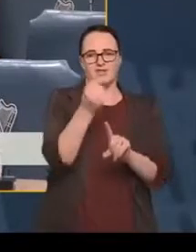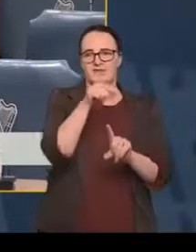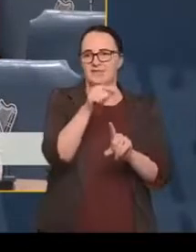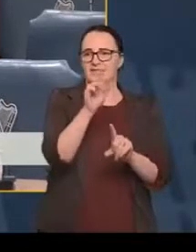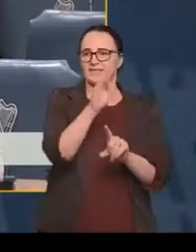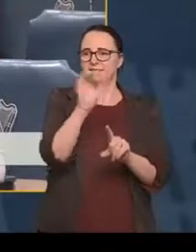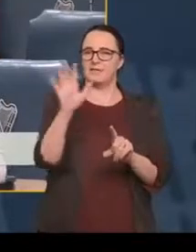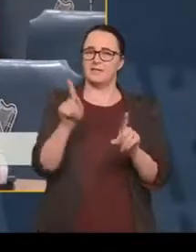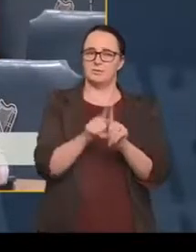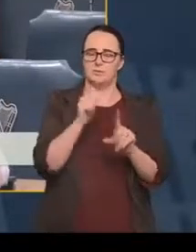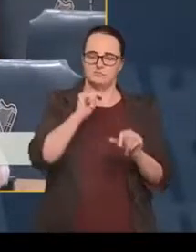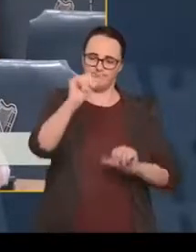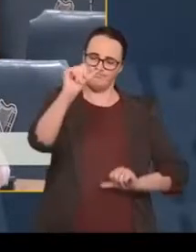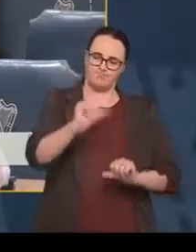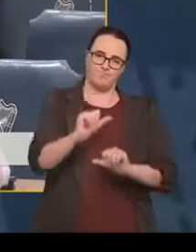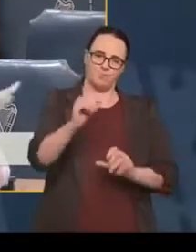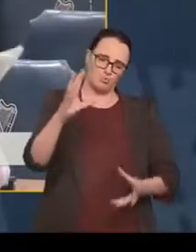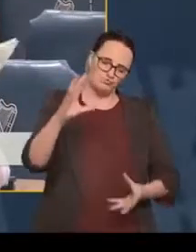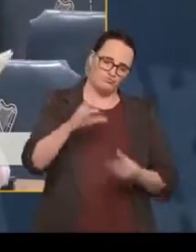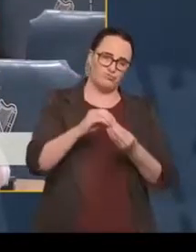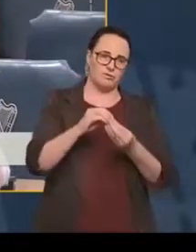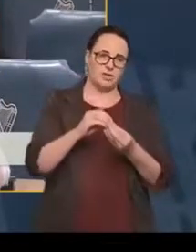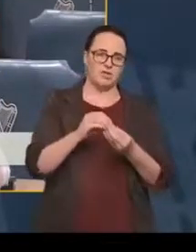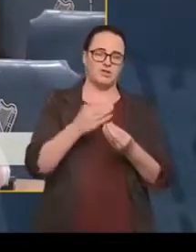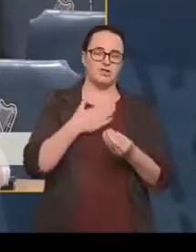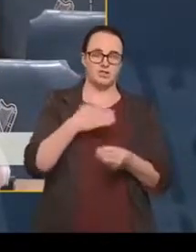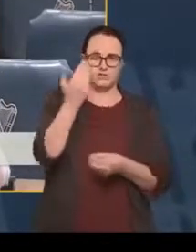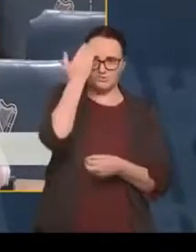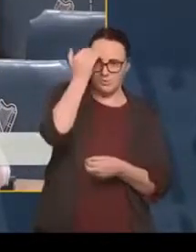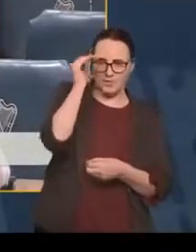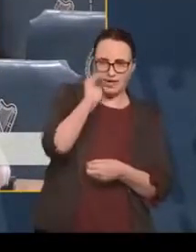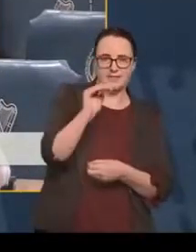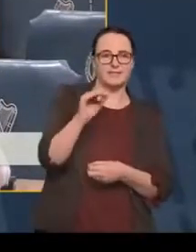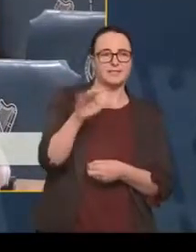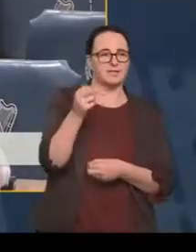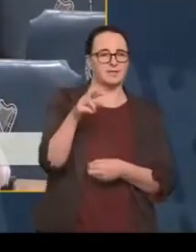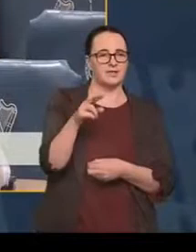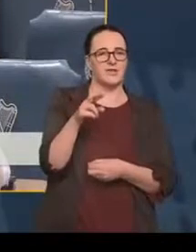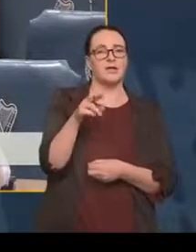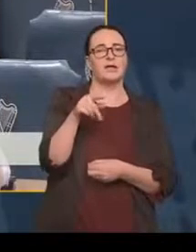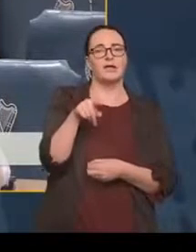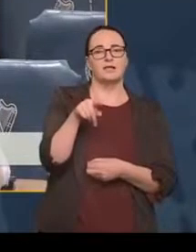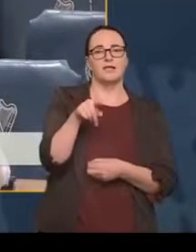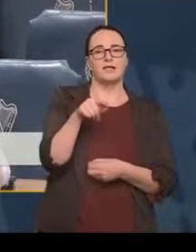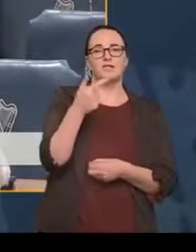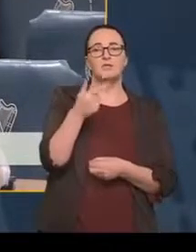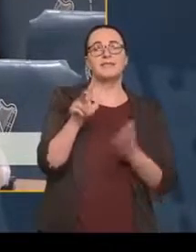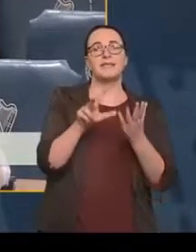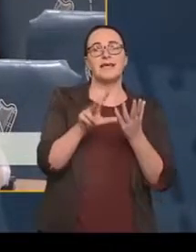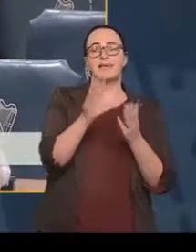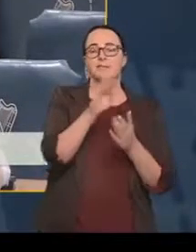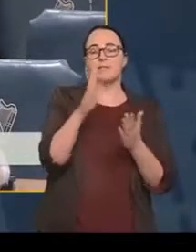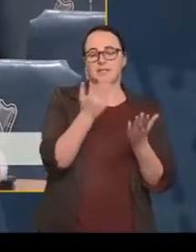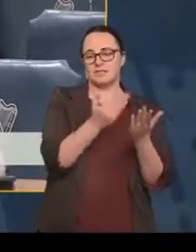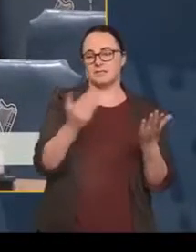positive conclusion. But to conclude, Cathaoirleach, just to remind Senator Boyhan that some of the 28